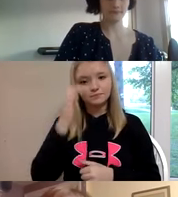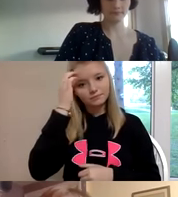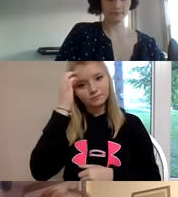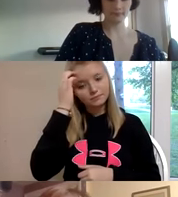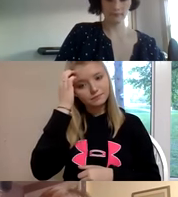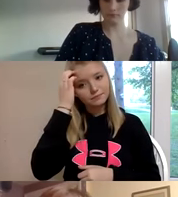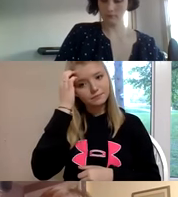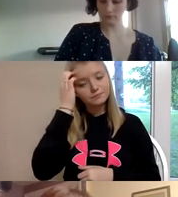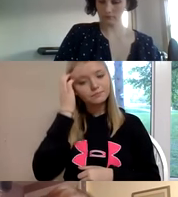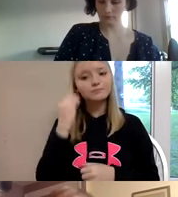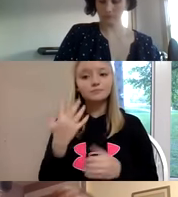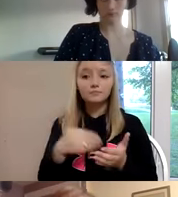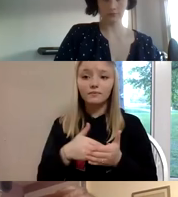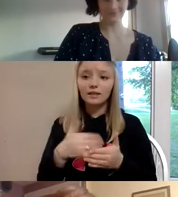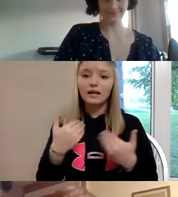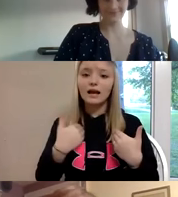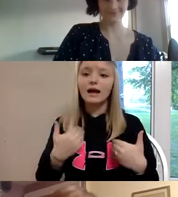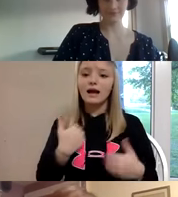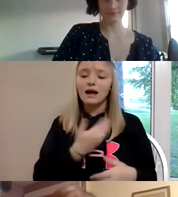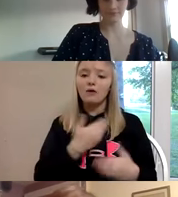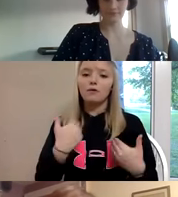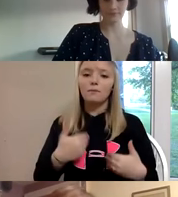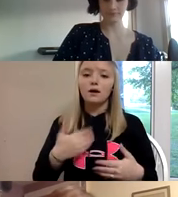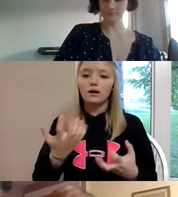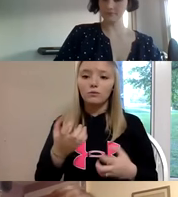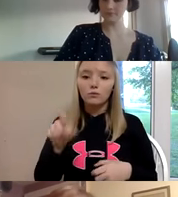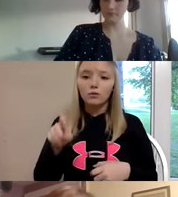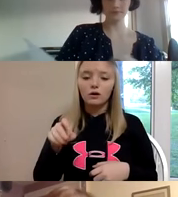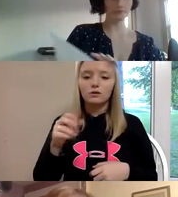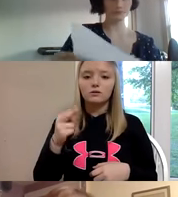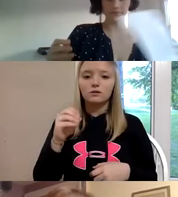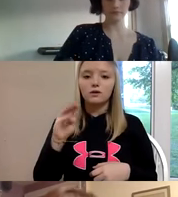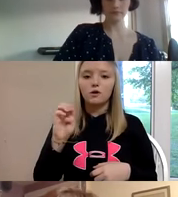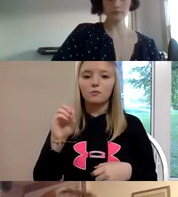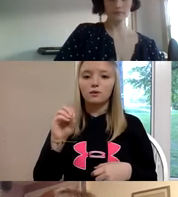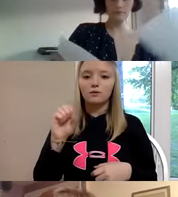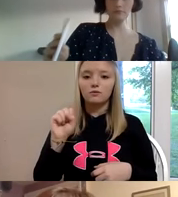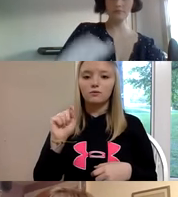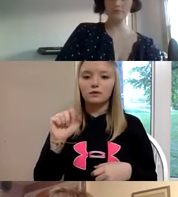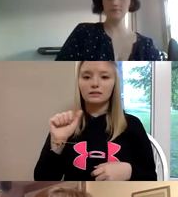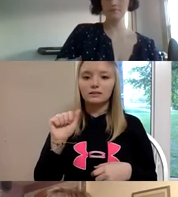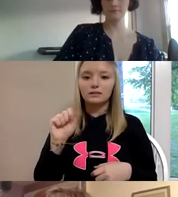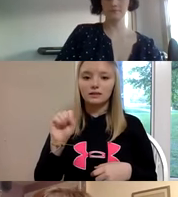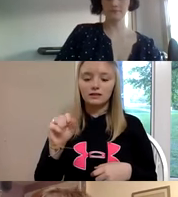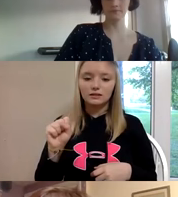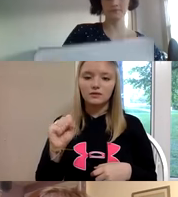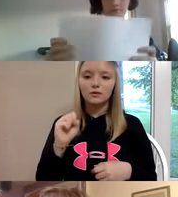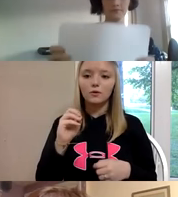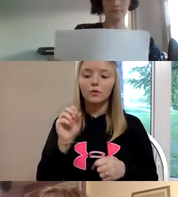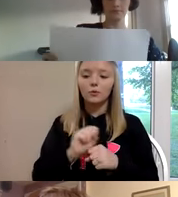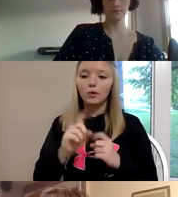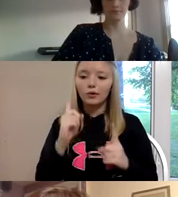And again, our body wants homeostasis, like I said. So it's going to be working toward trying